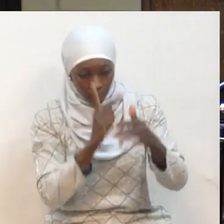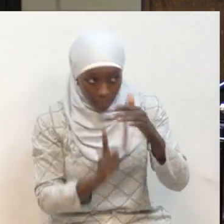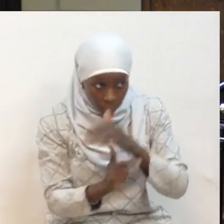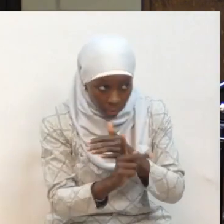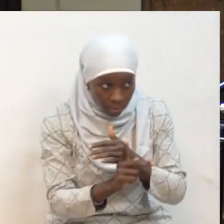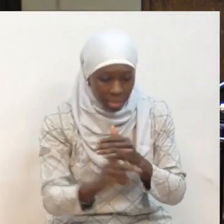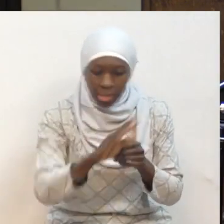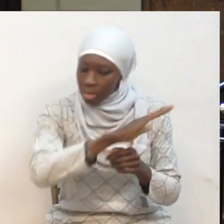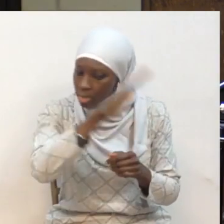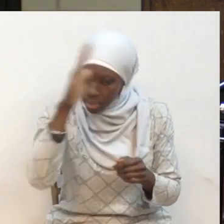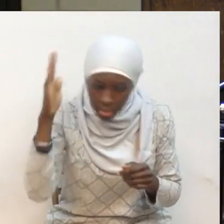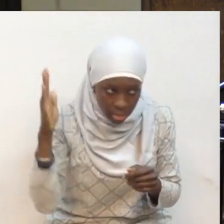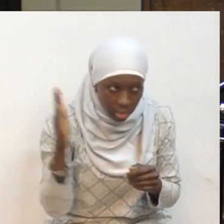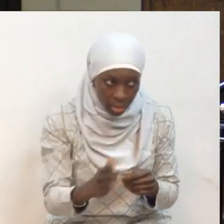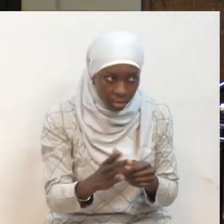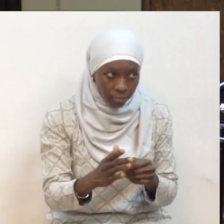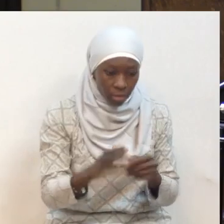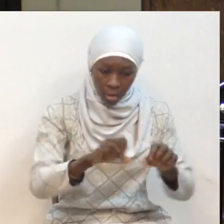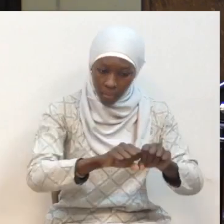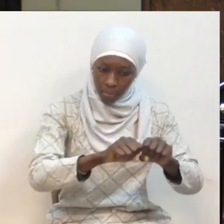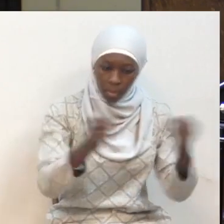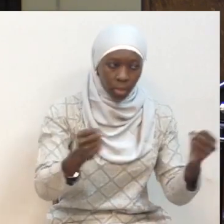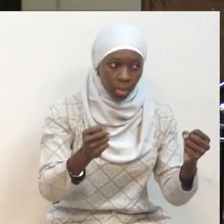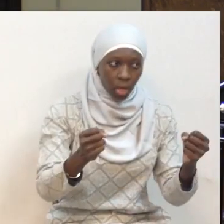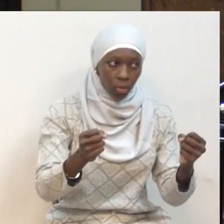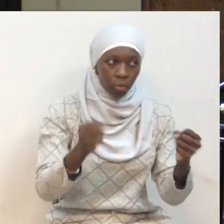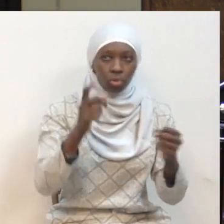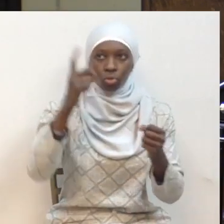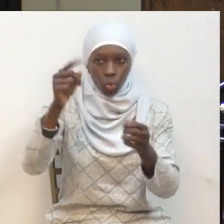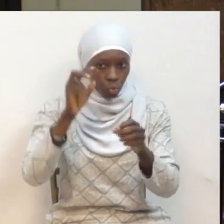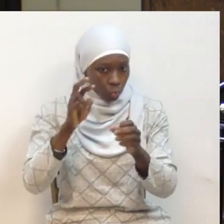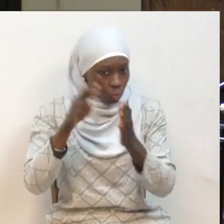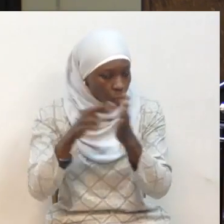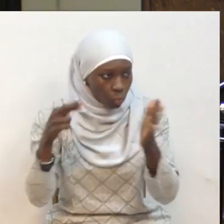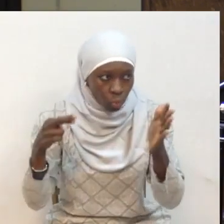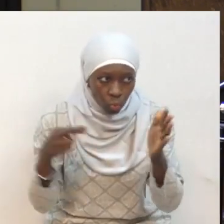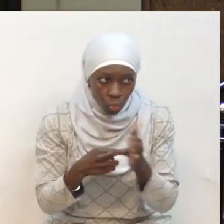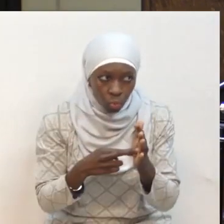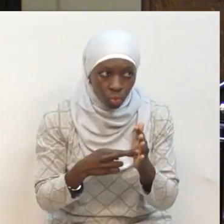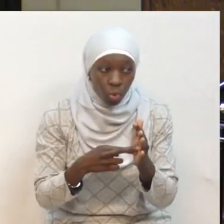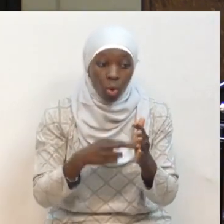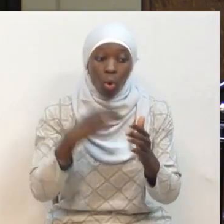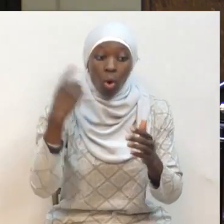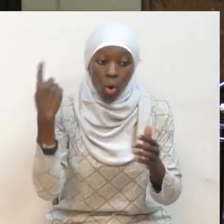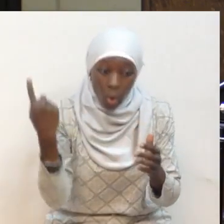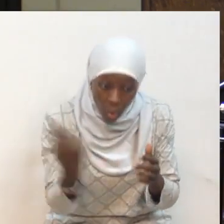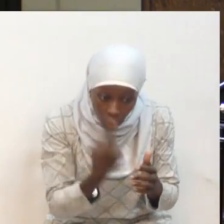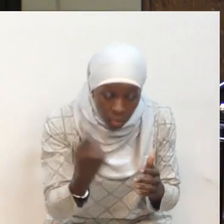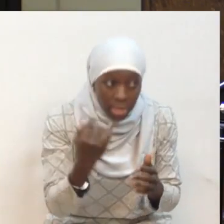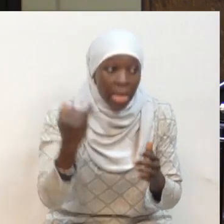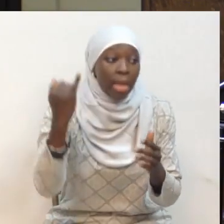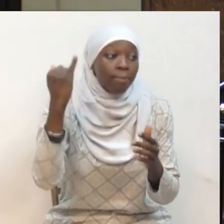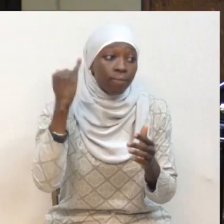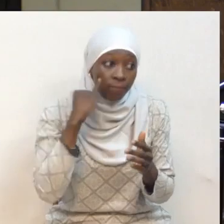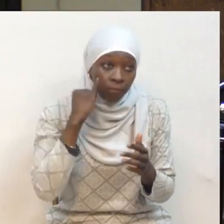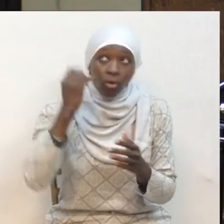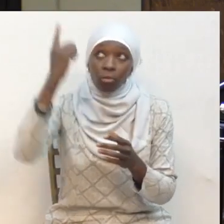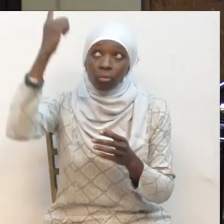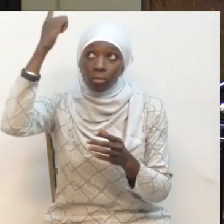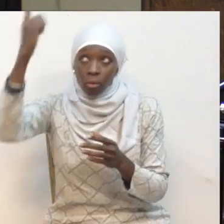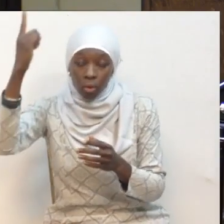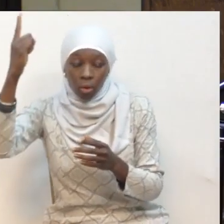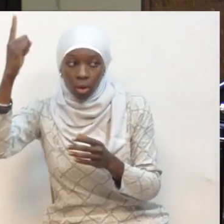unless it was a matter of wahy. We all remember